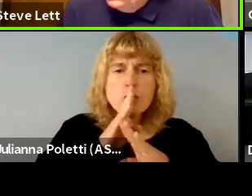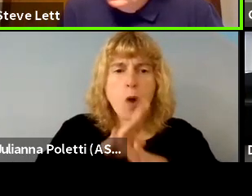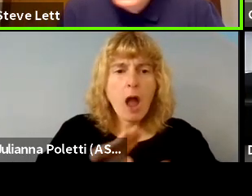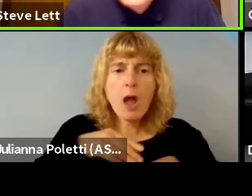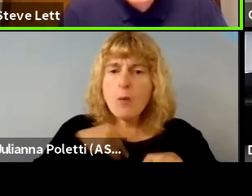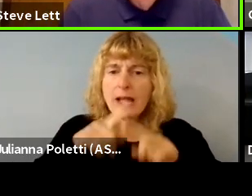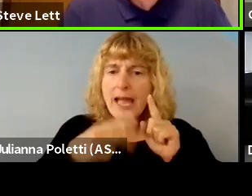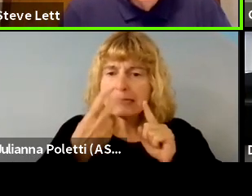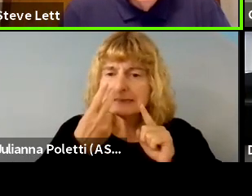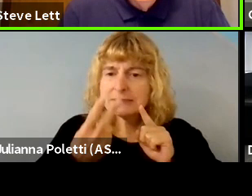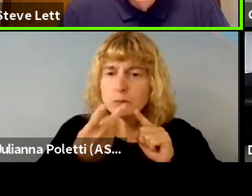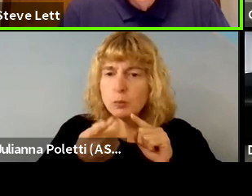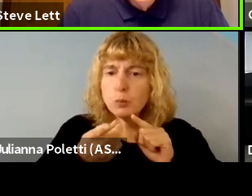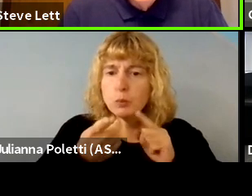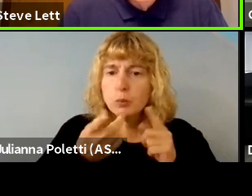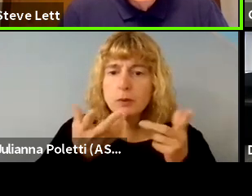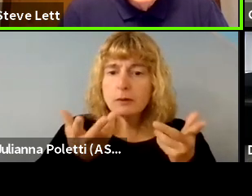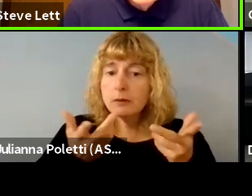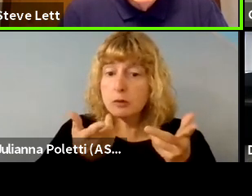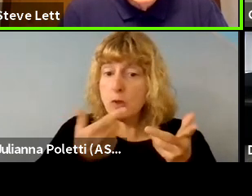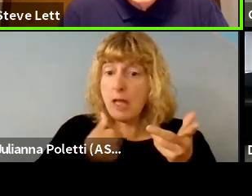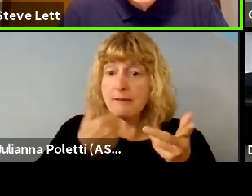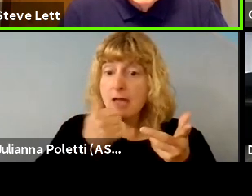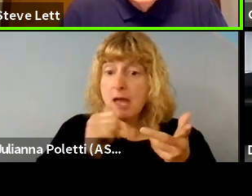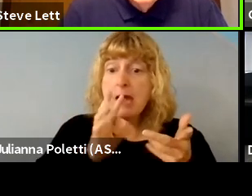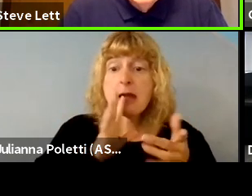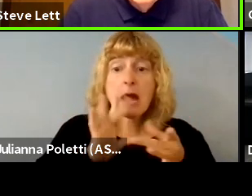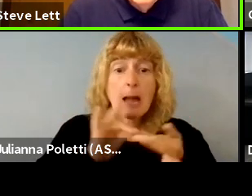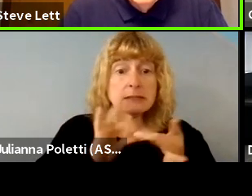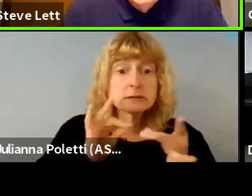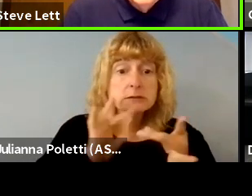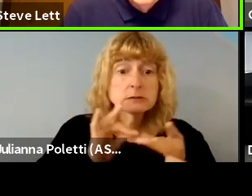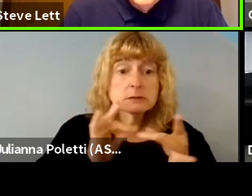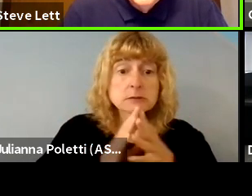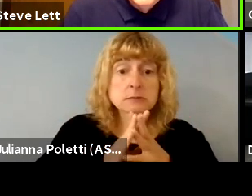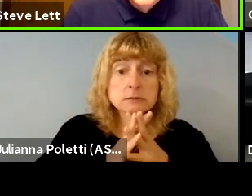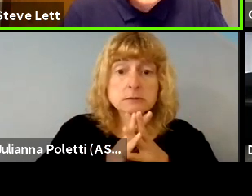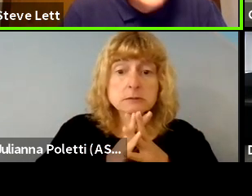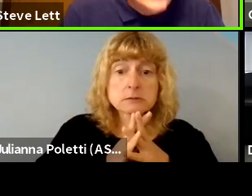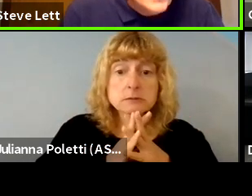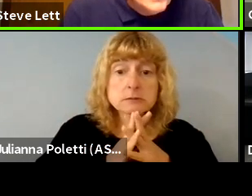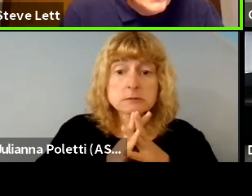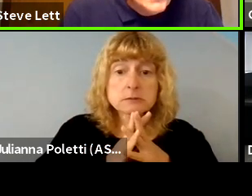see you. You have any comments?